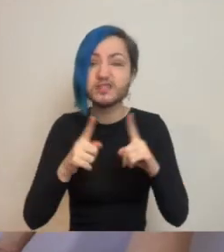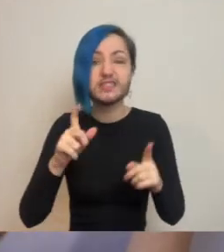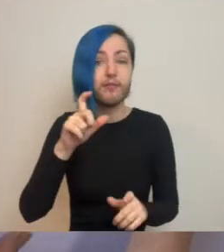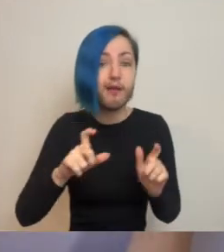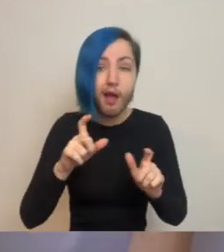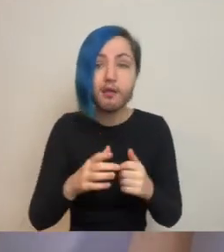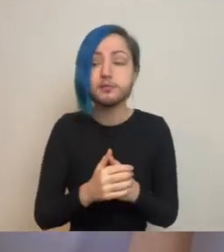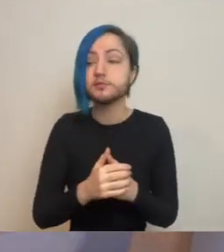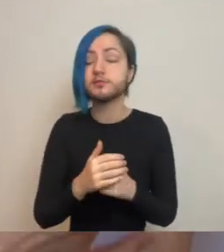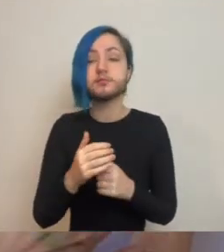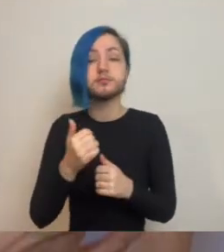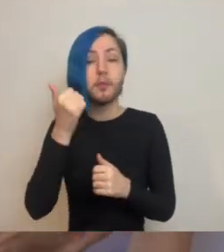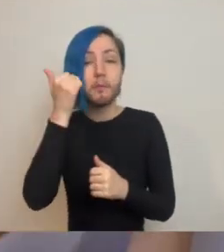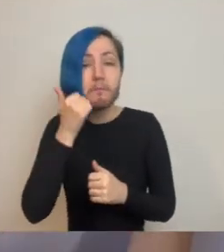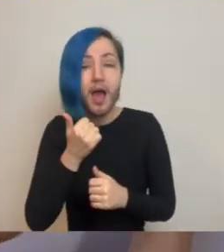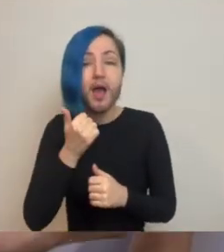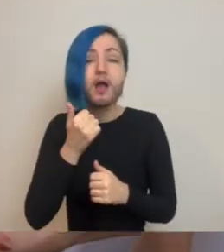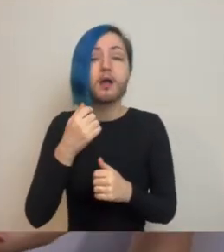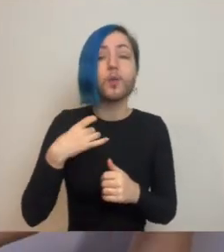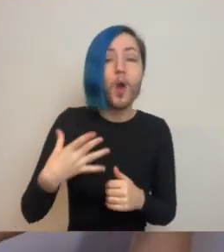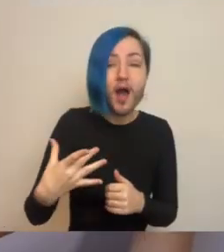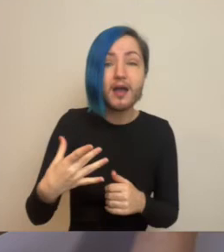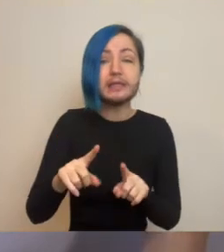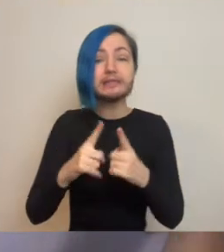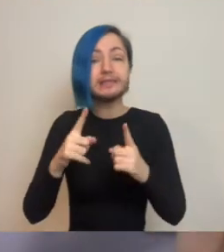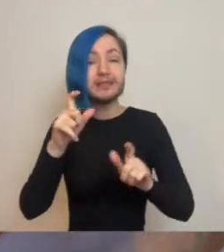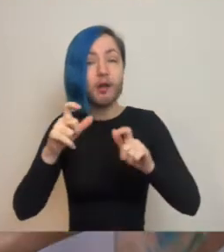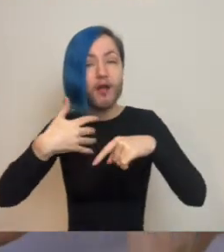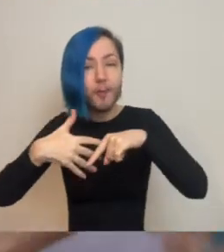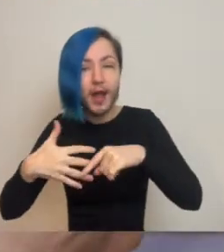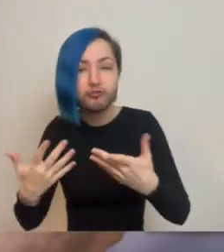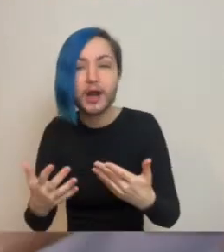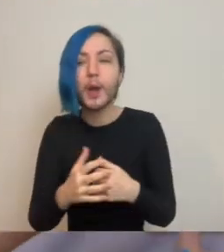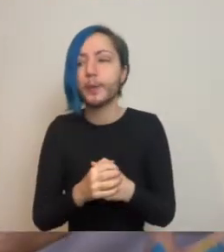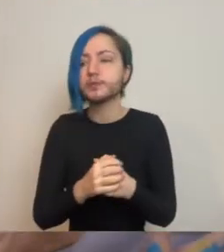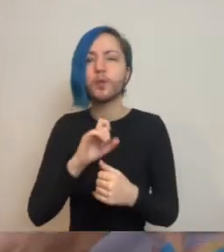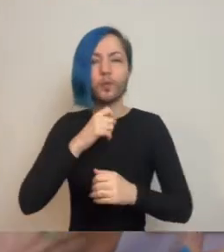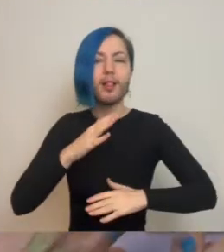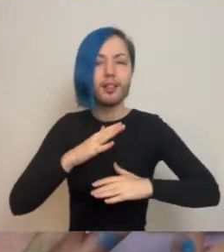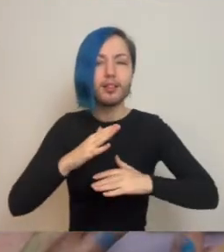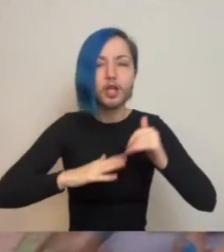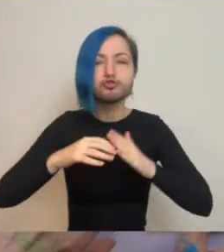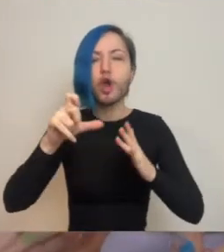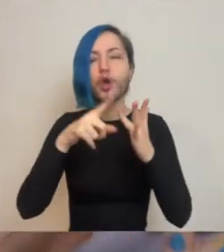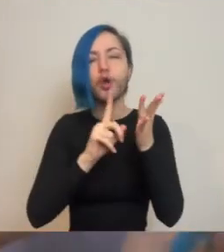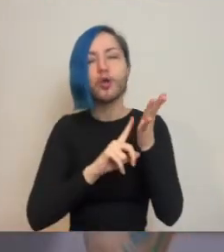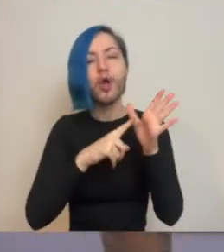So I've got black and I've got white and I've got some different coloured backgrounds. And this is where we're going to start constructing our collages